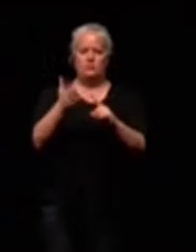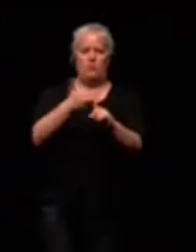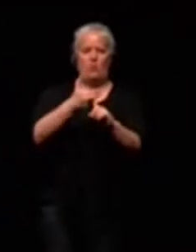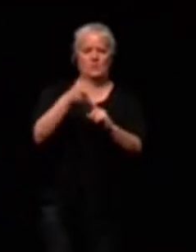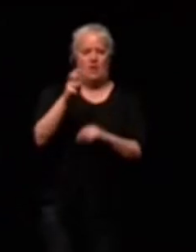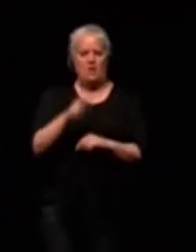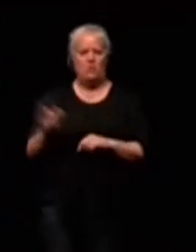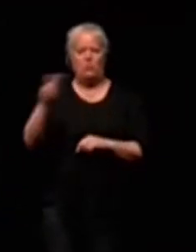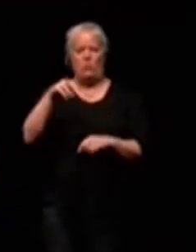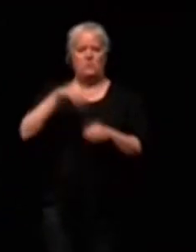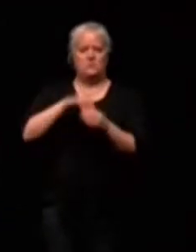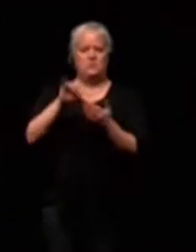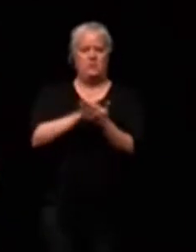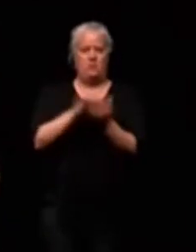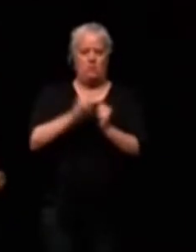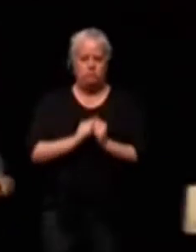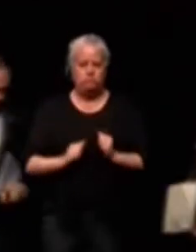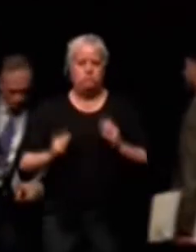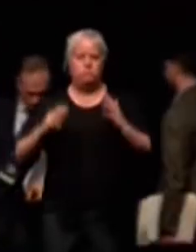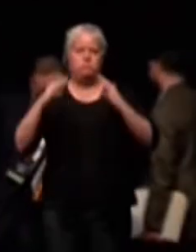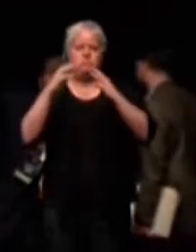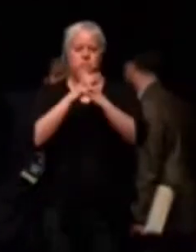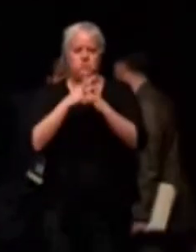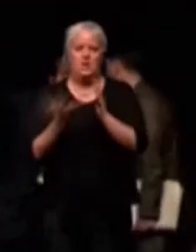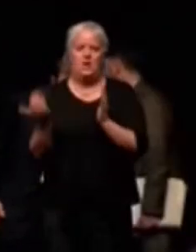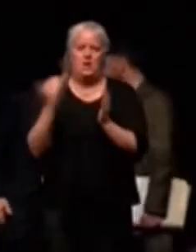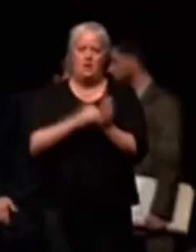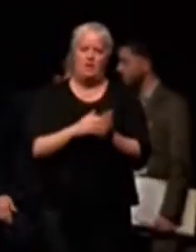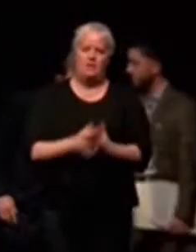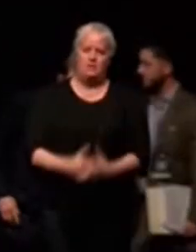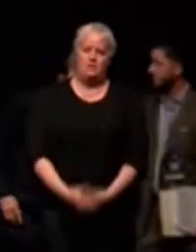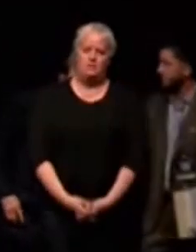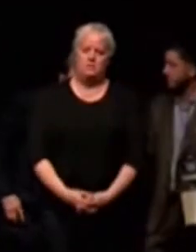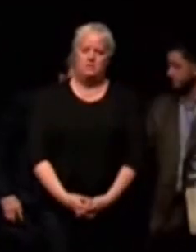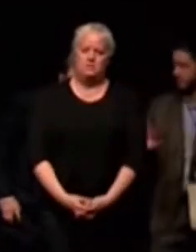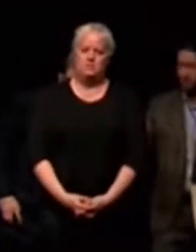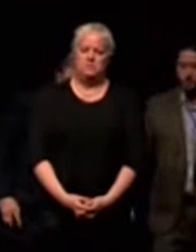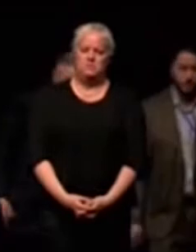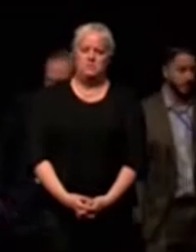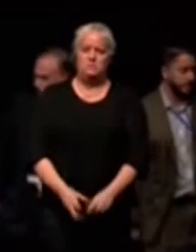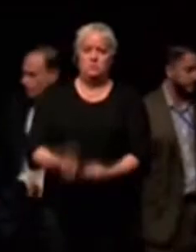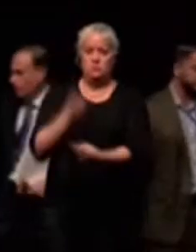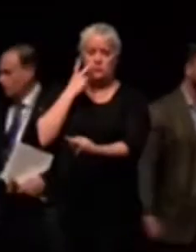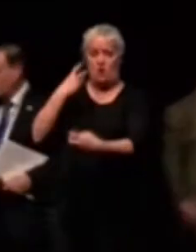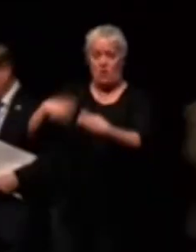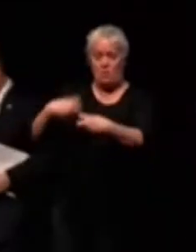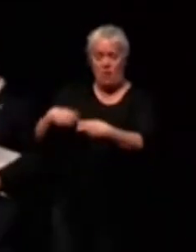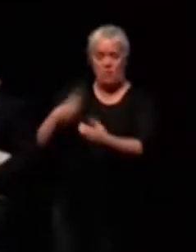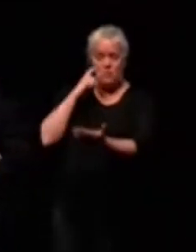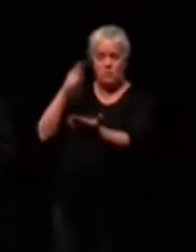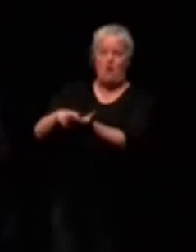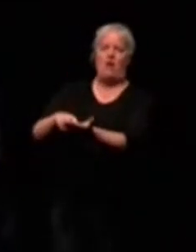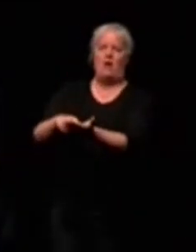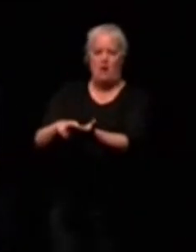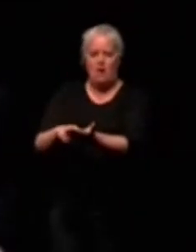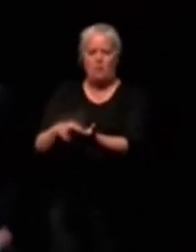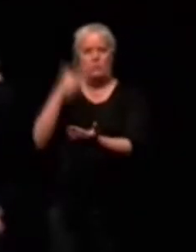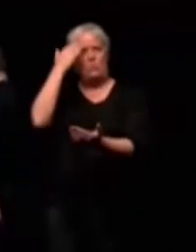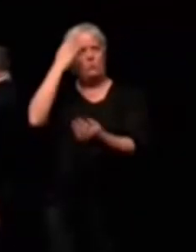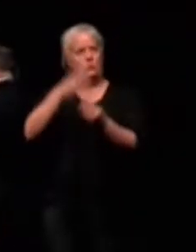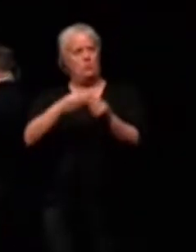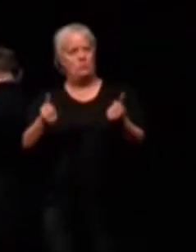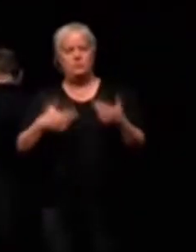its feet. Look, she saw the problem, she identified a solution, and she executed on